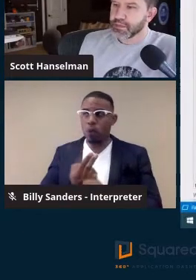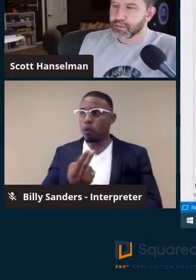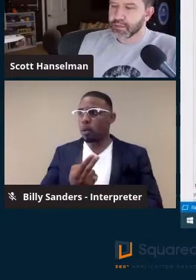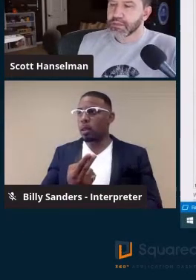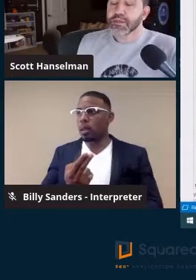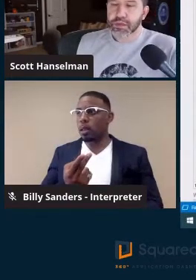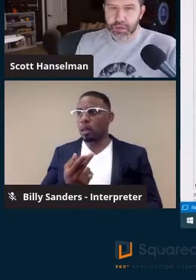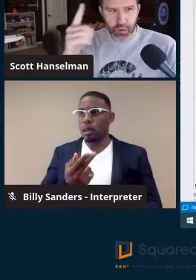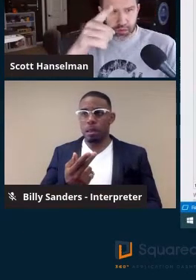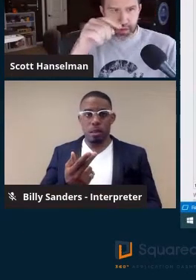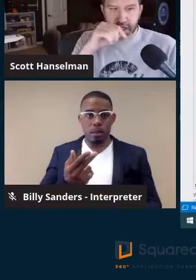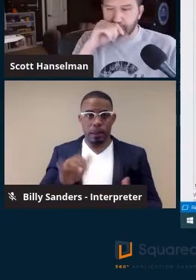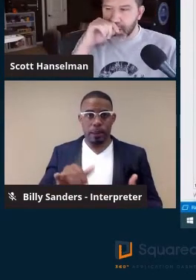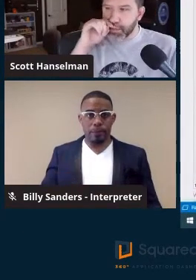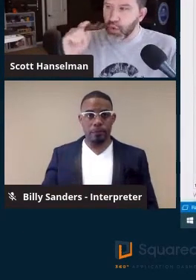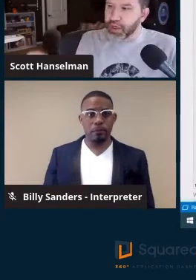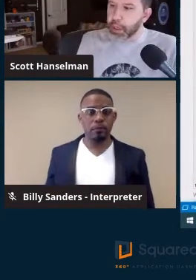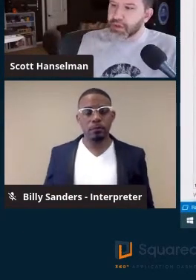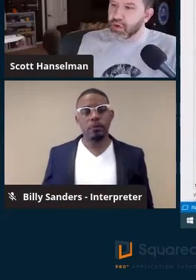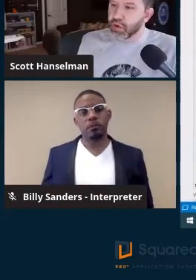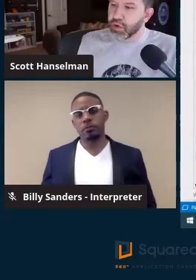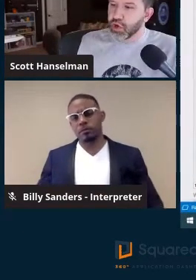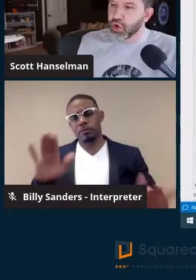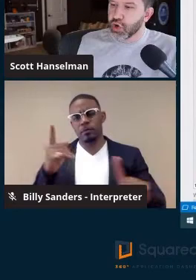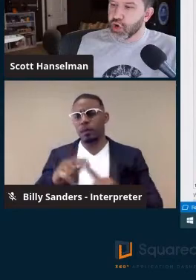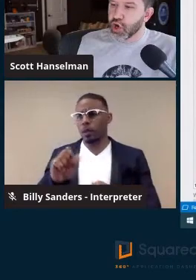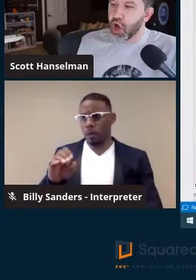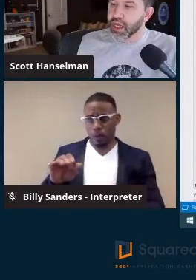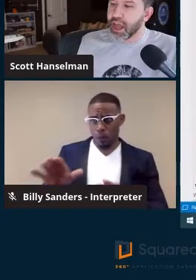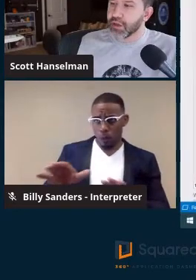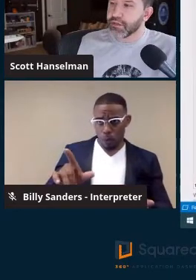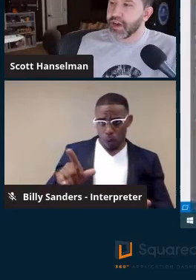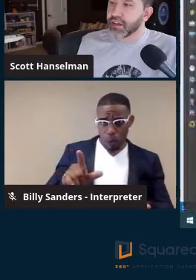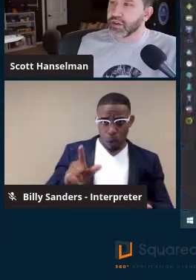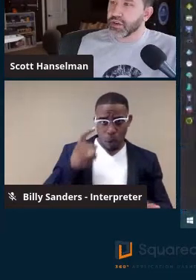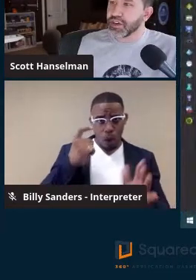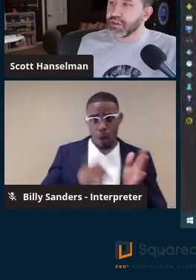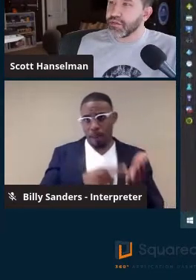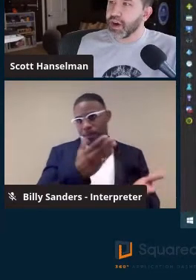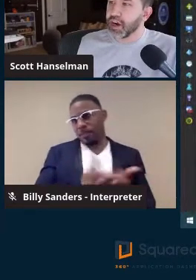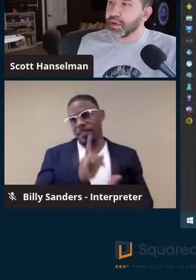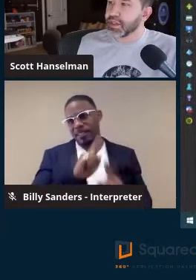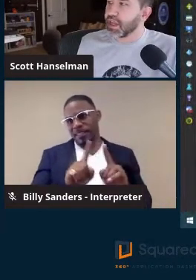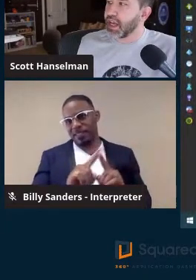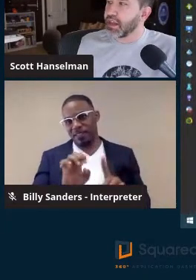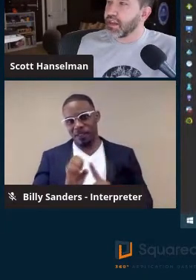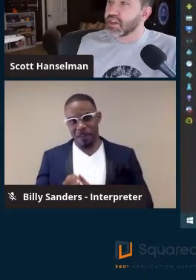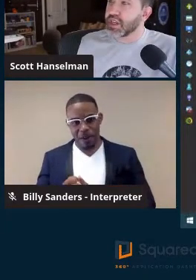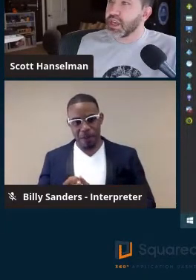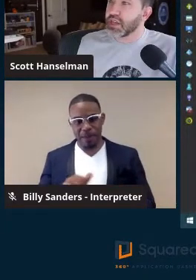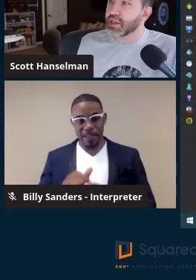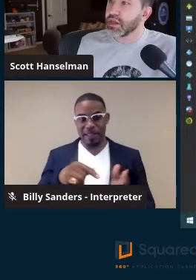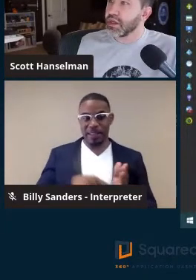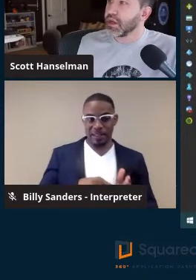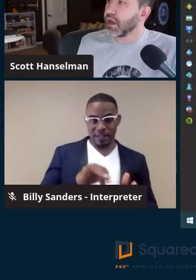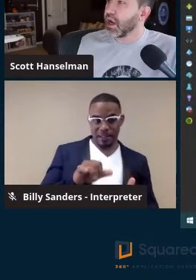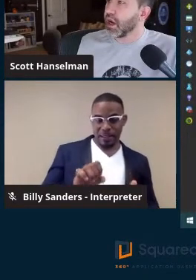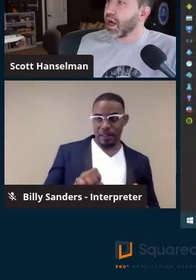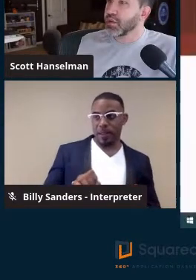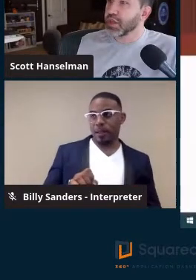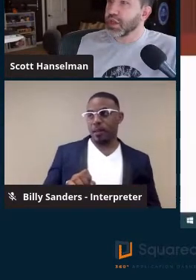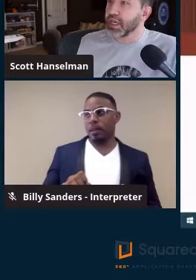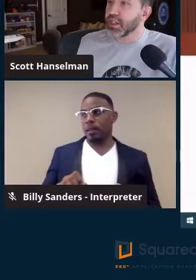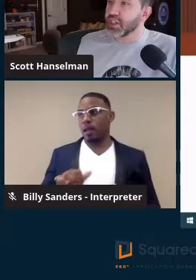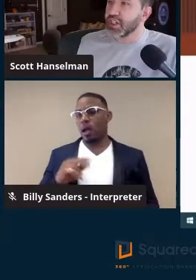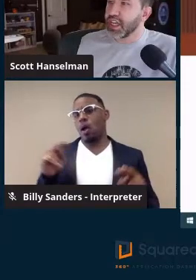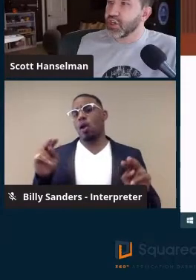Azure DevOps. And That's so a great point. So you're calling out the fact that there's different environments. And in this case, I